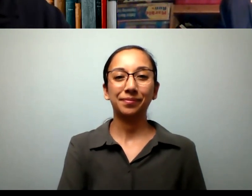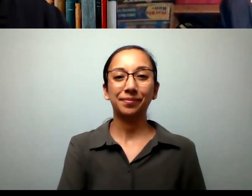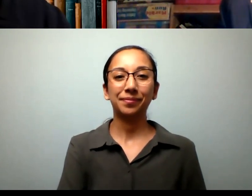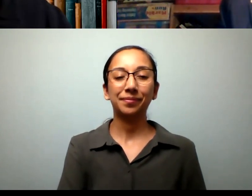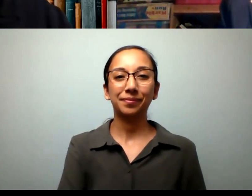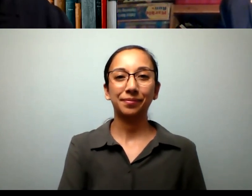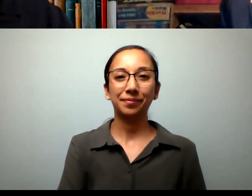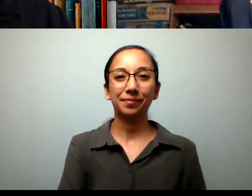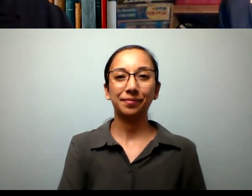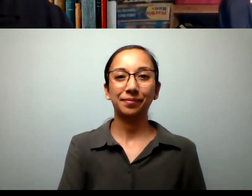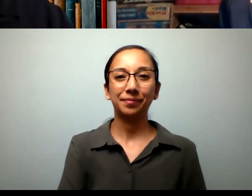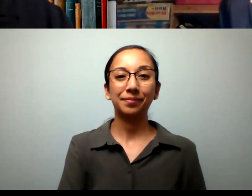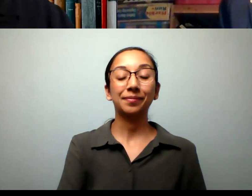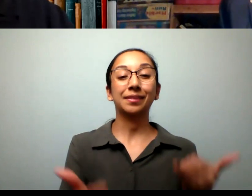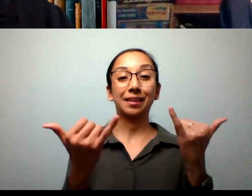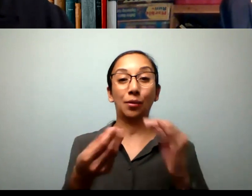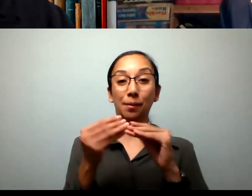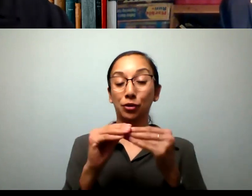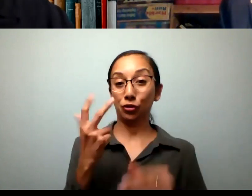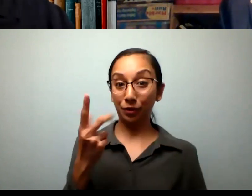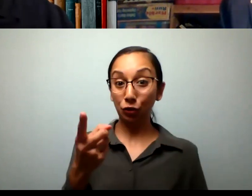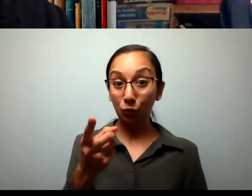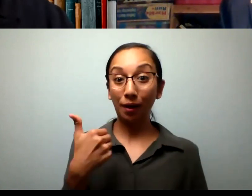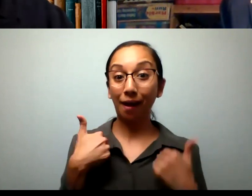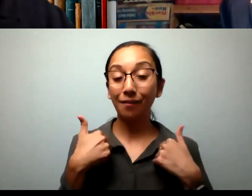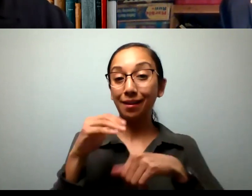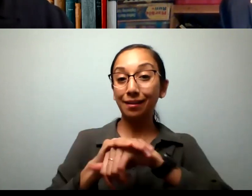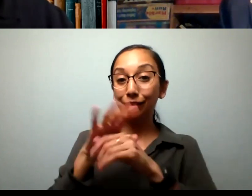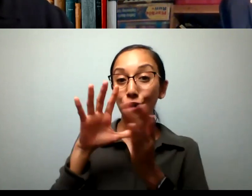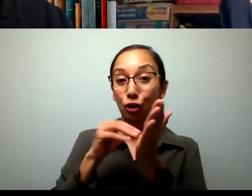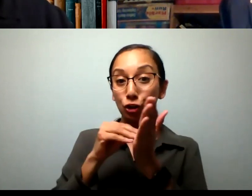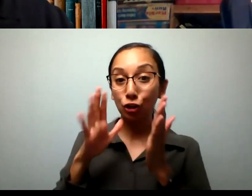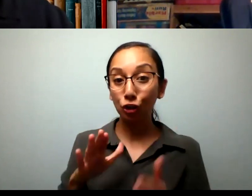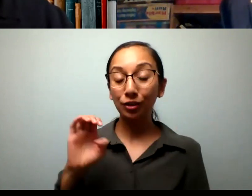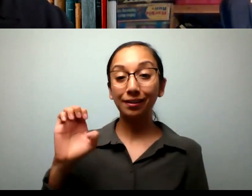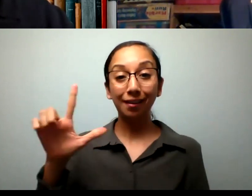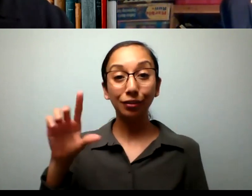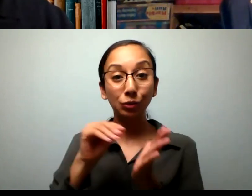questions? Do you have an English learner, an EL student?